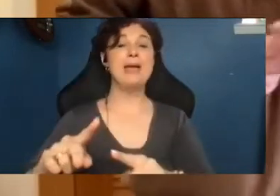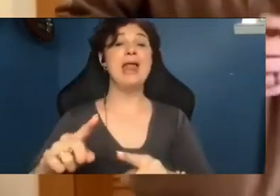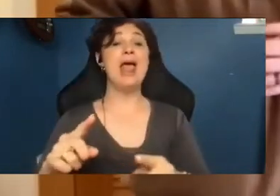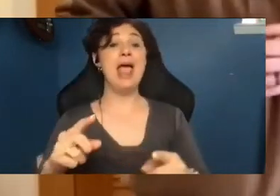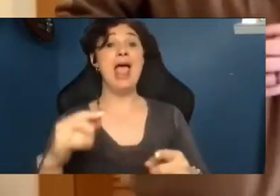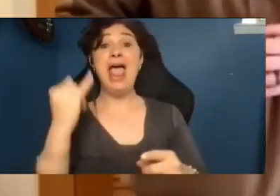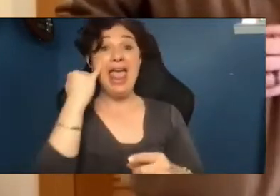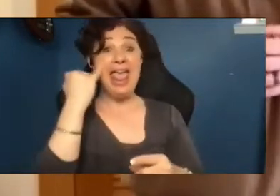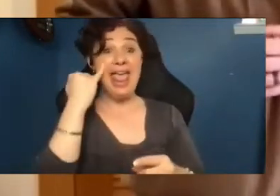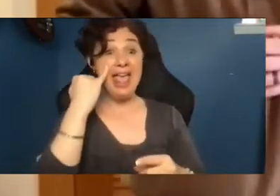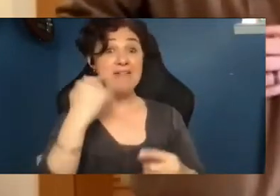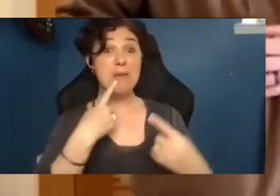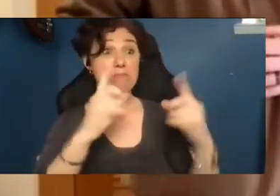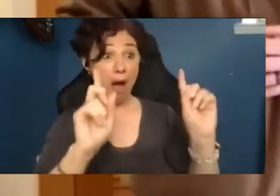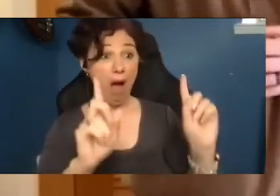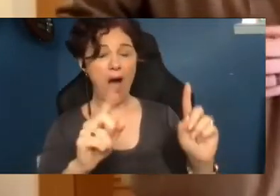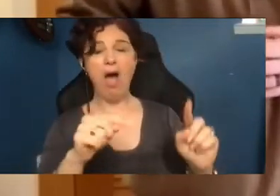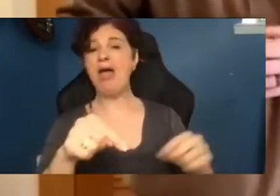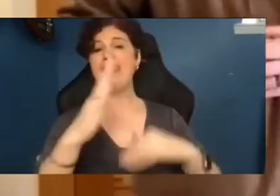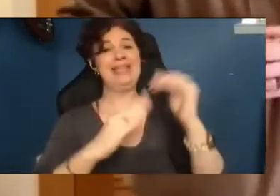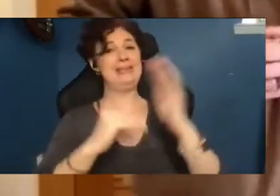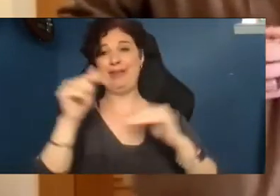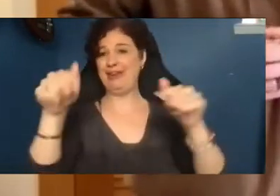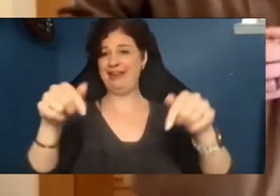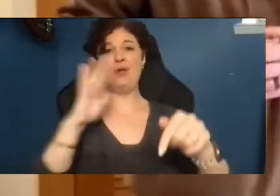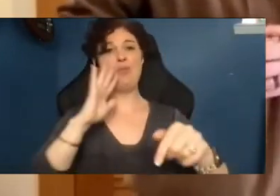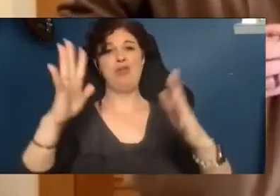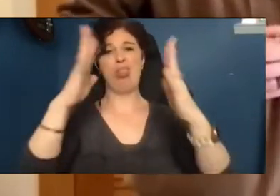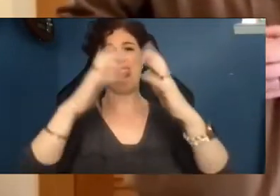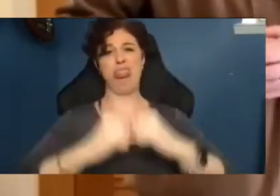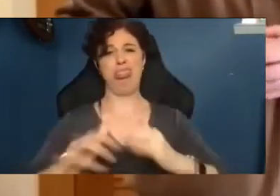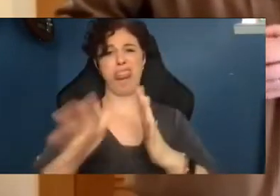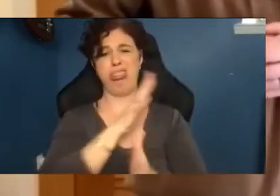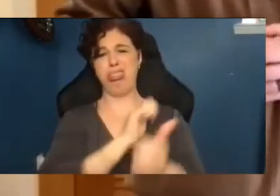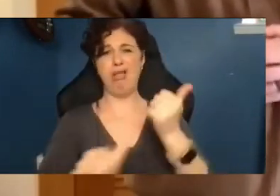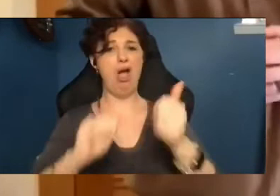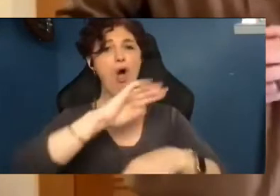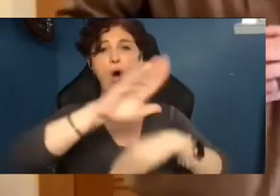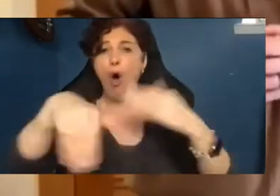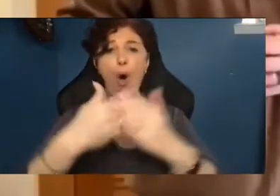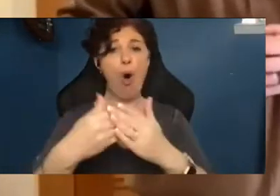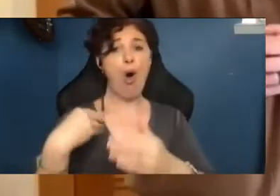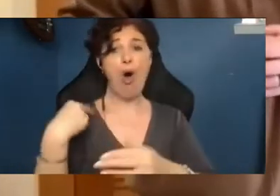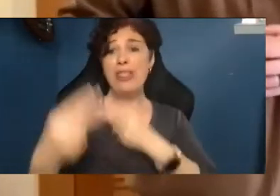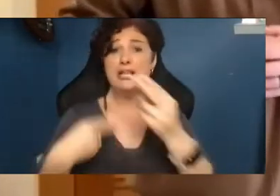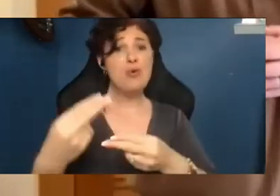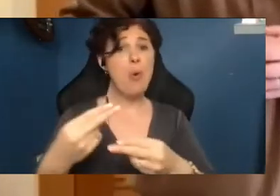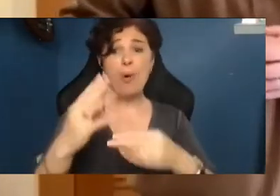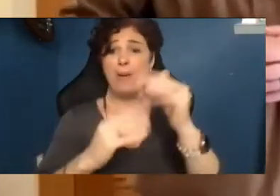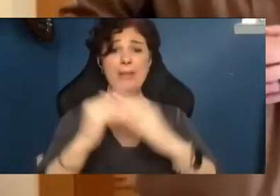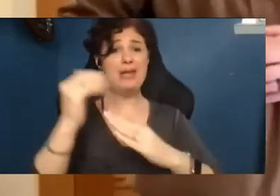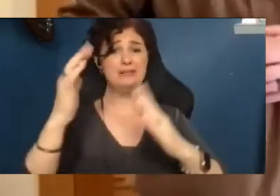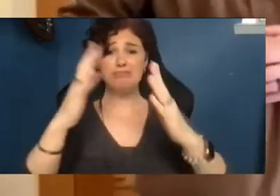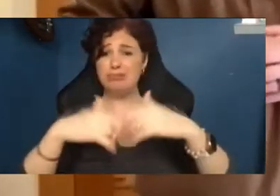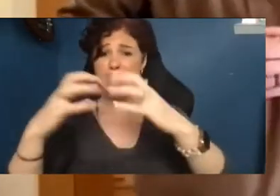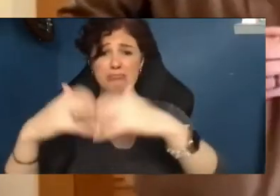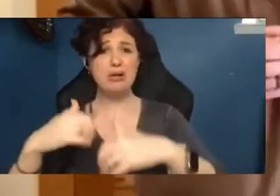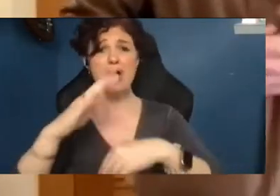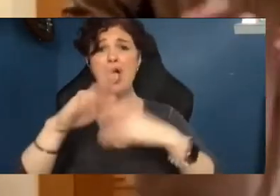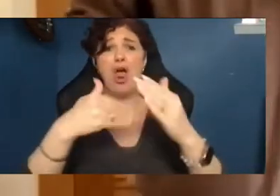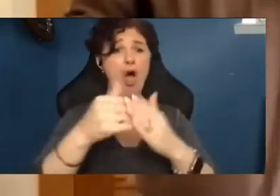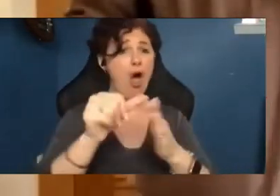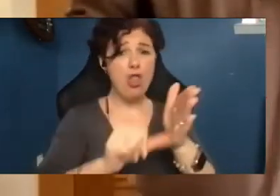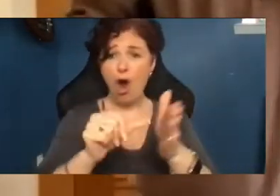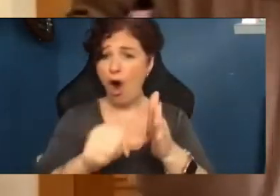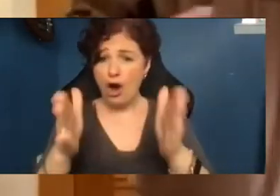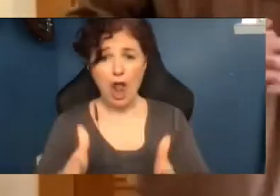they had their way, this building we're standing in would have been demolished. All of the other historical buildings would have been lost, and all the archaeologic